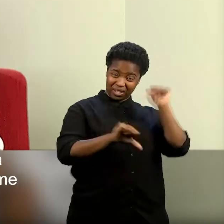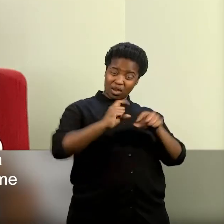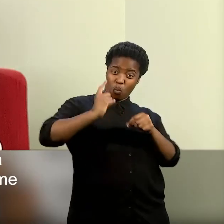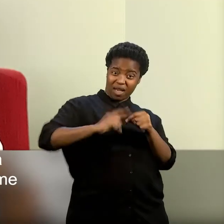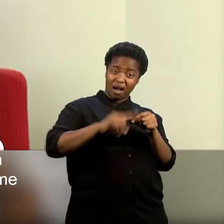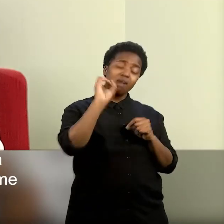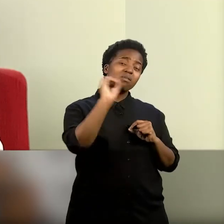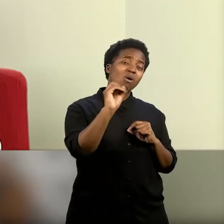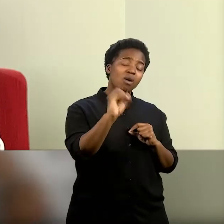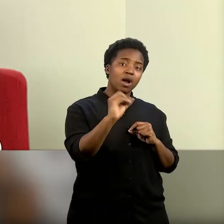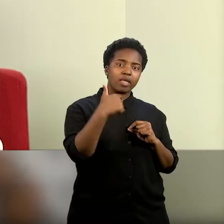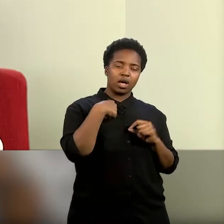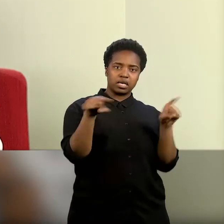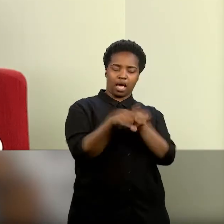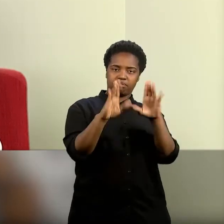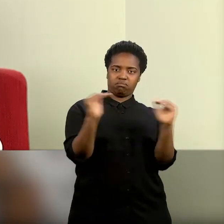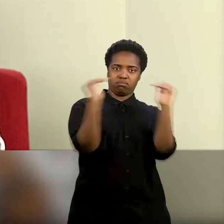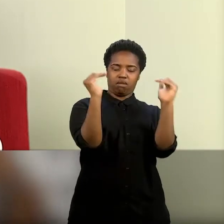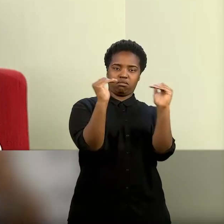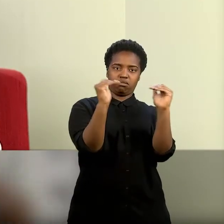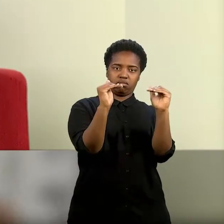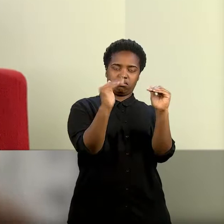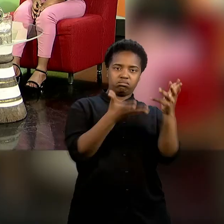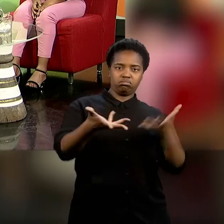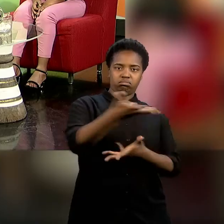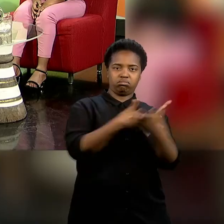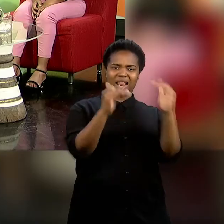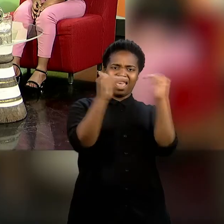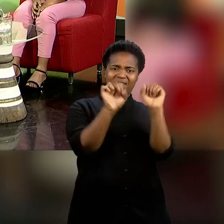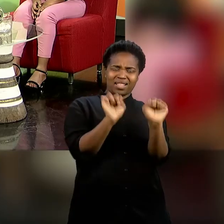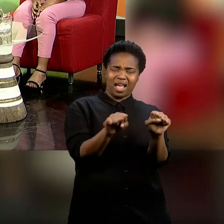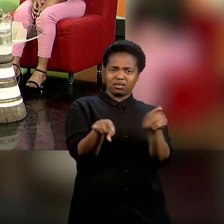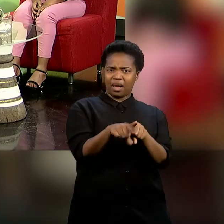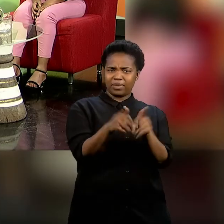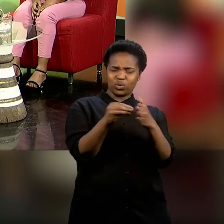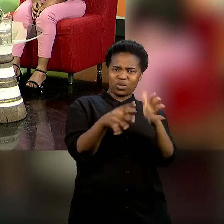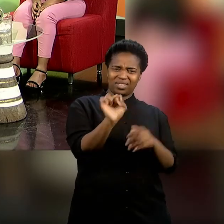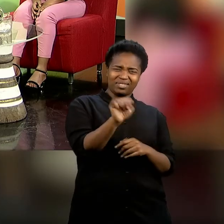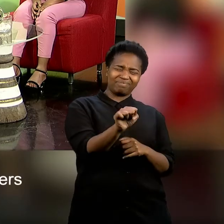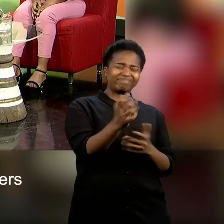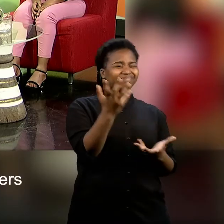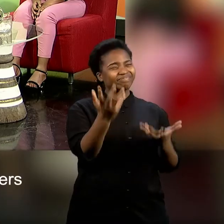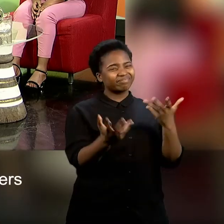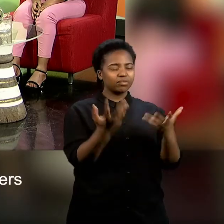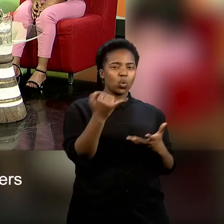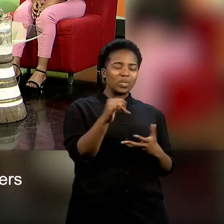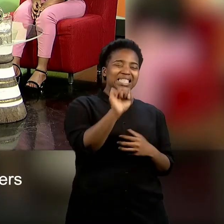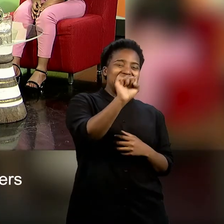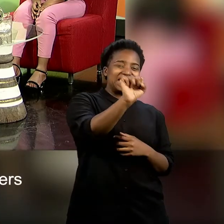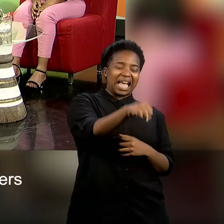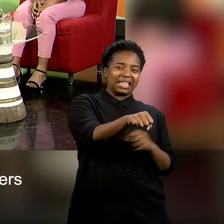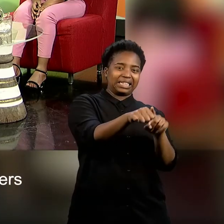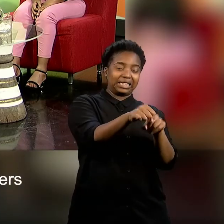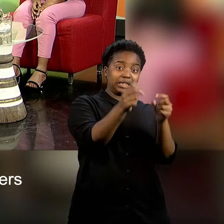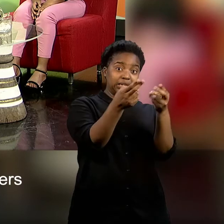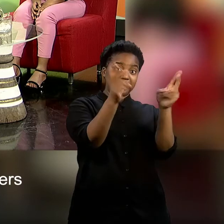to bring me into class, give me the same interaction level as other students have? So there's always this debate.